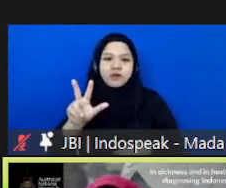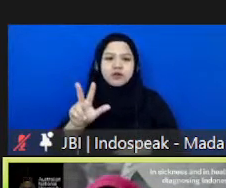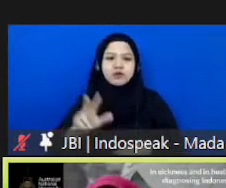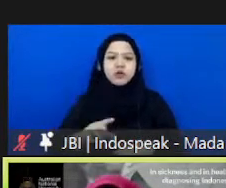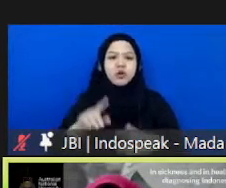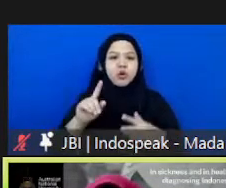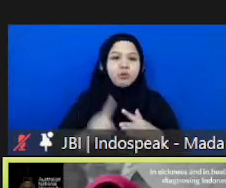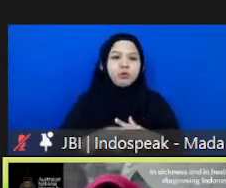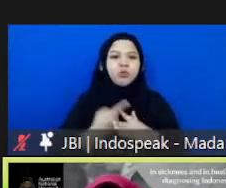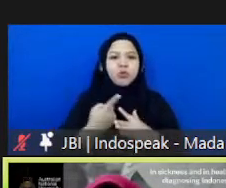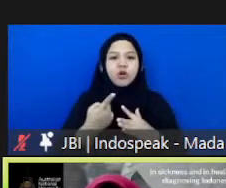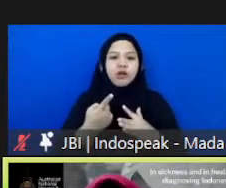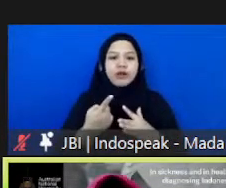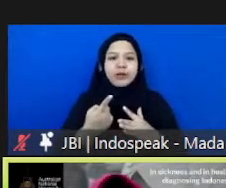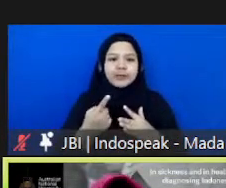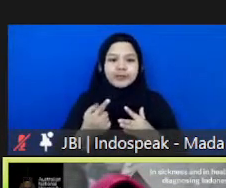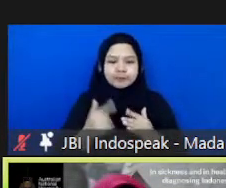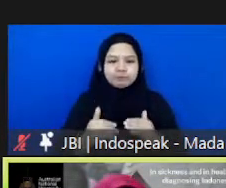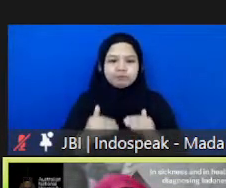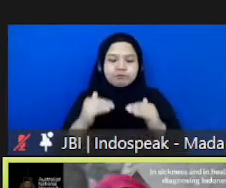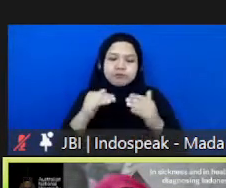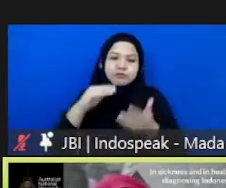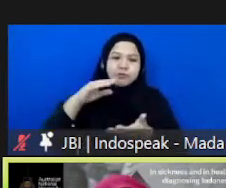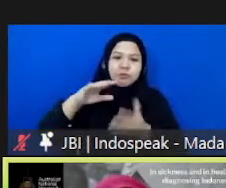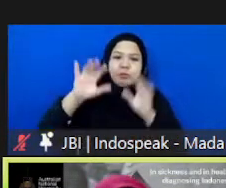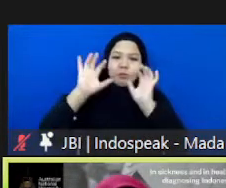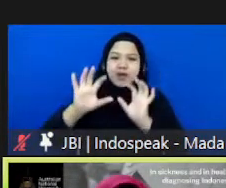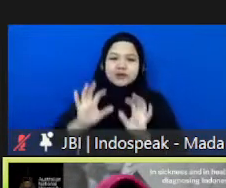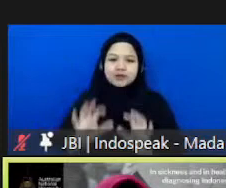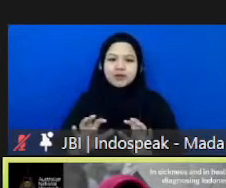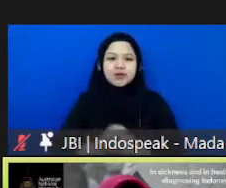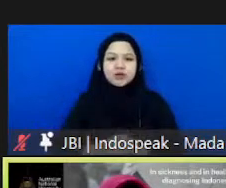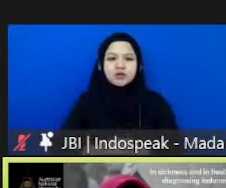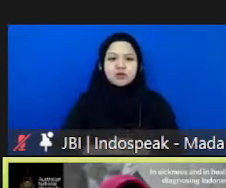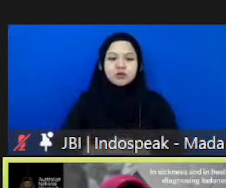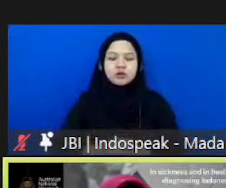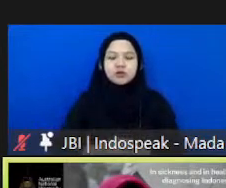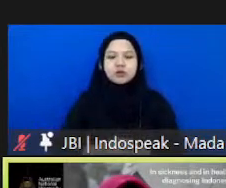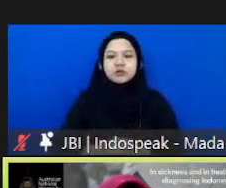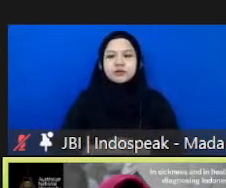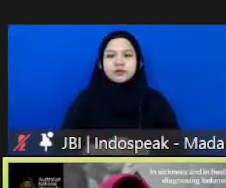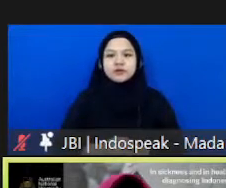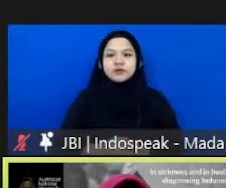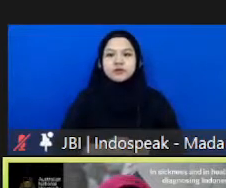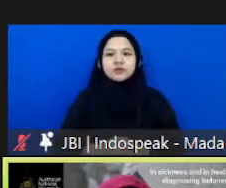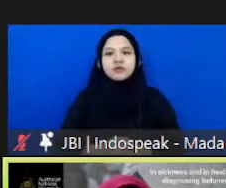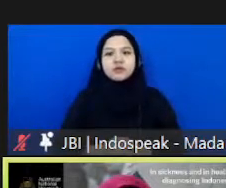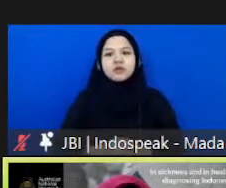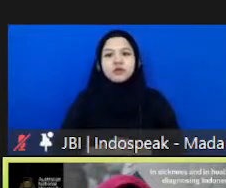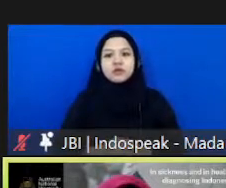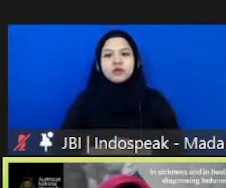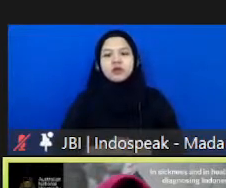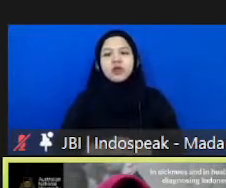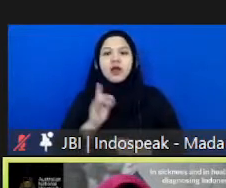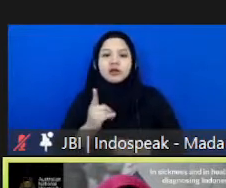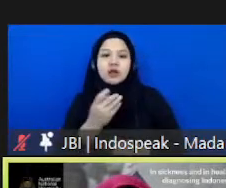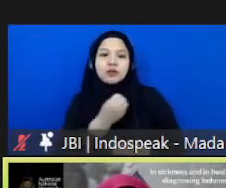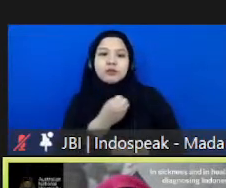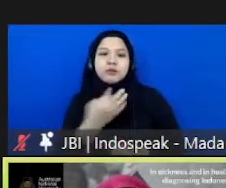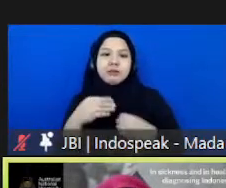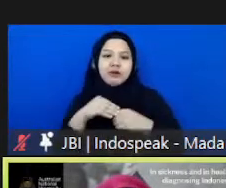dengue, several interventions have been in place, which largely rely on factor control and